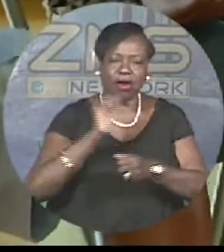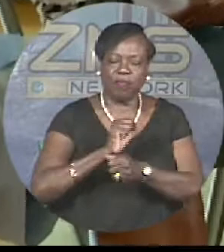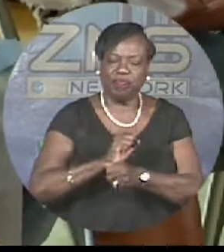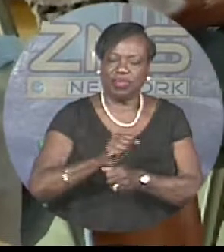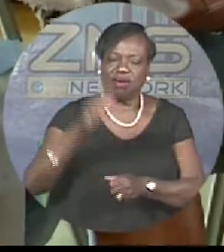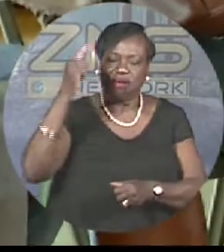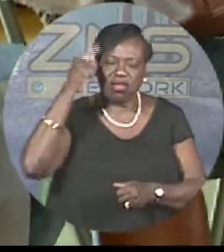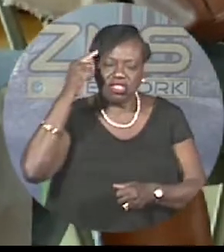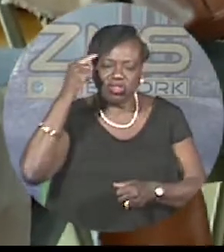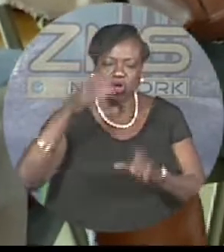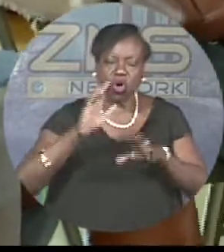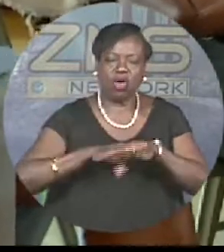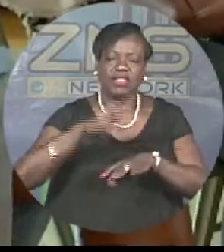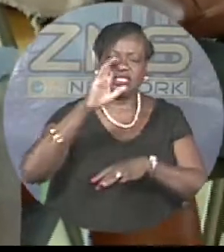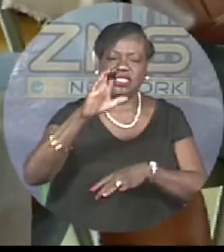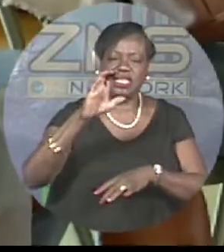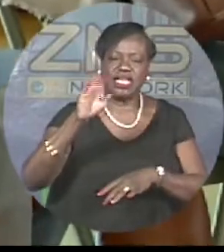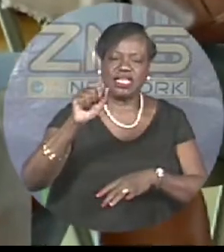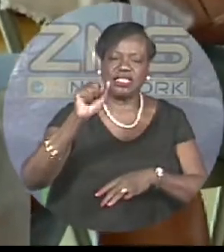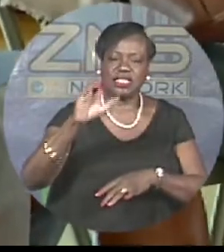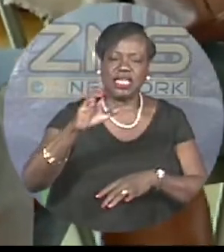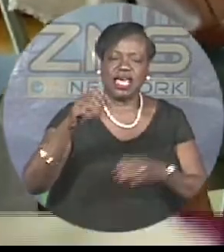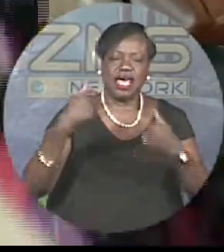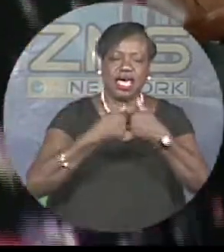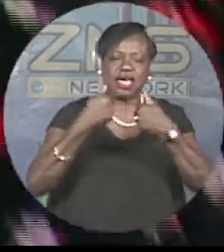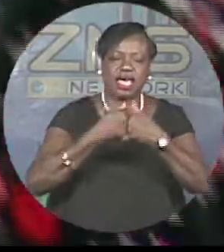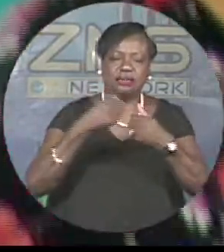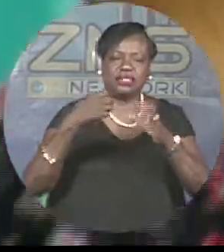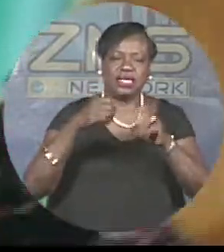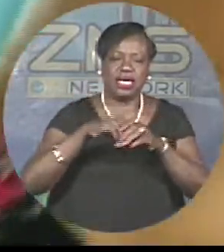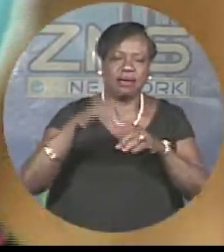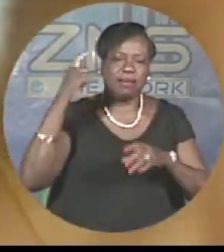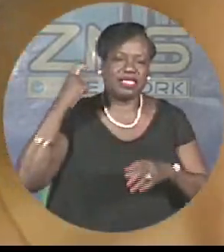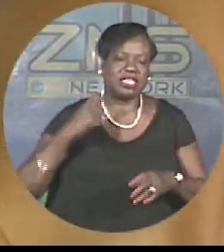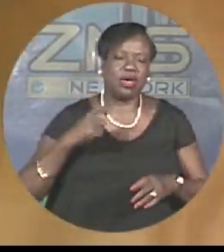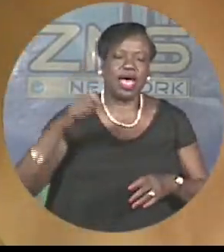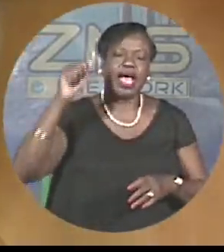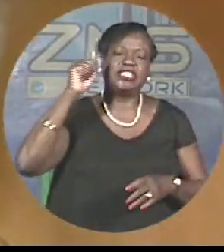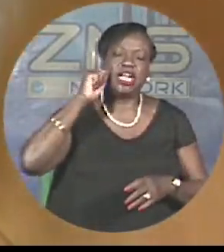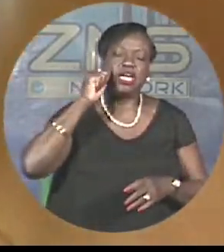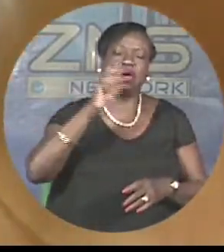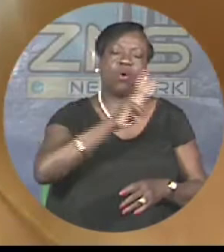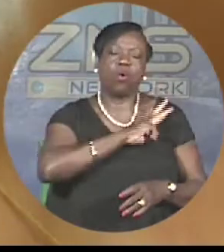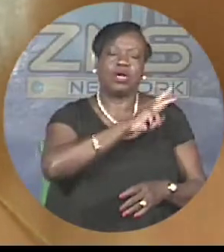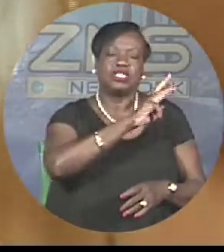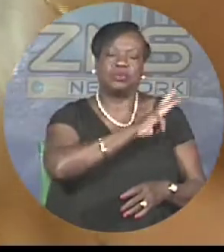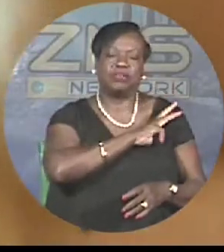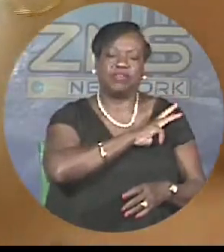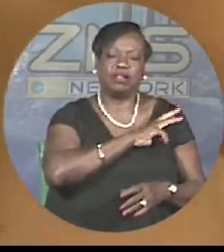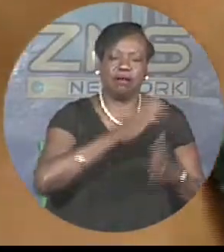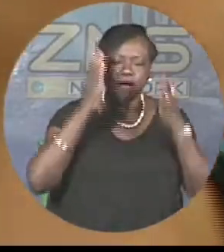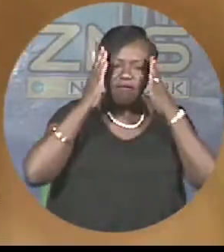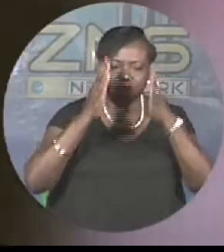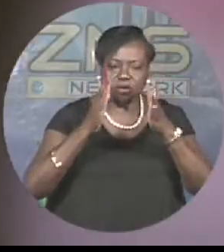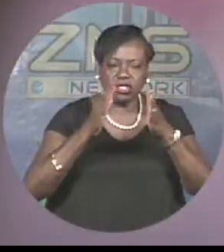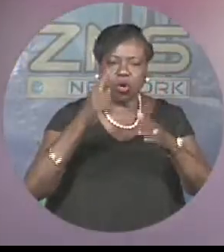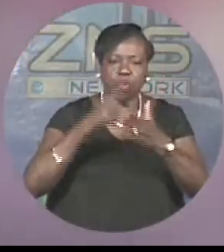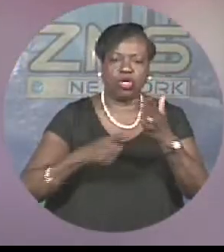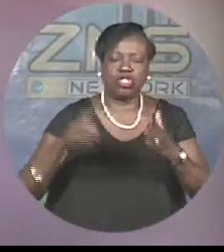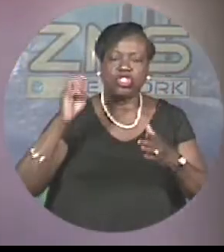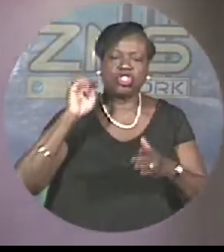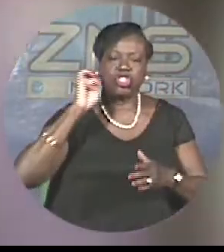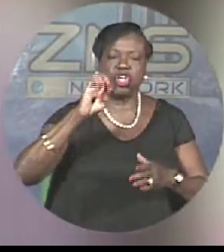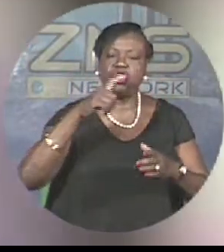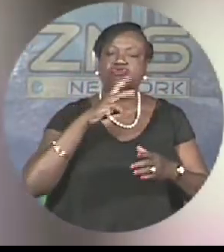concentrating on the CAC Games in Mexico in 3 weeks. Angelica Wallace-Whitfield, focus on what she really needs to do. A